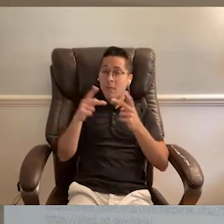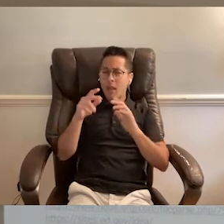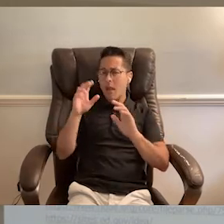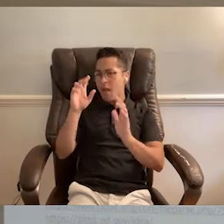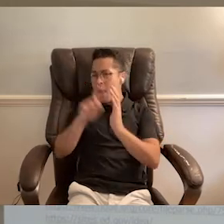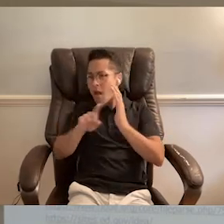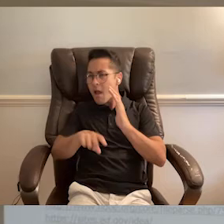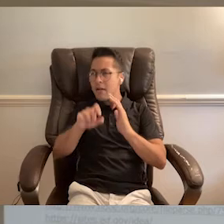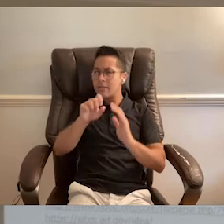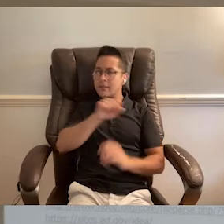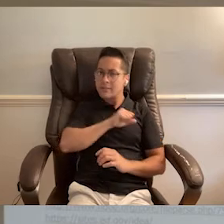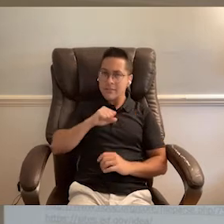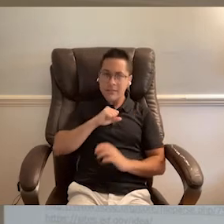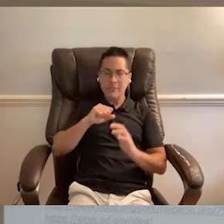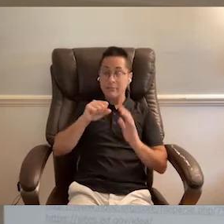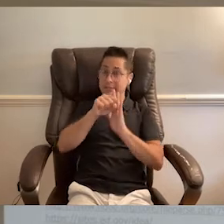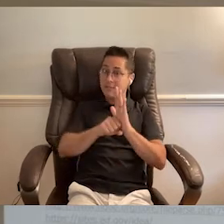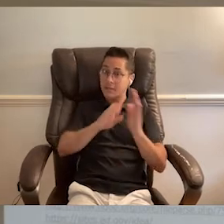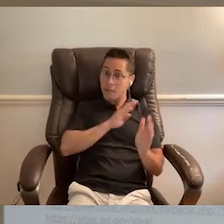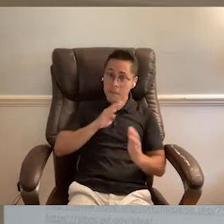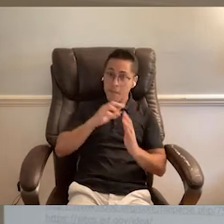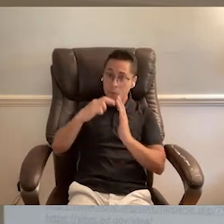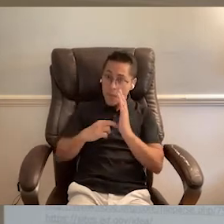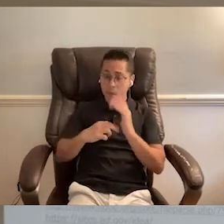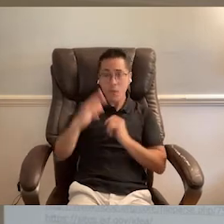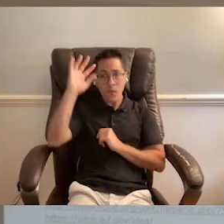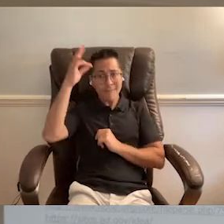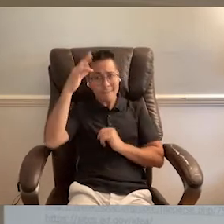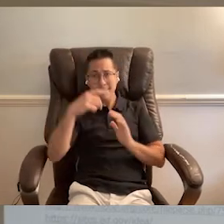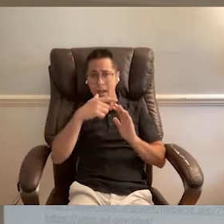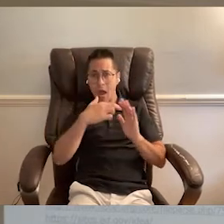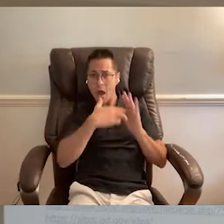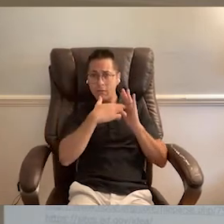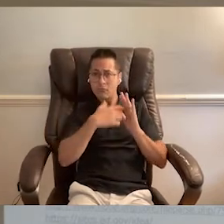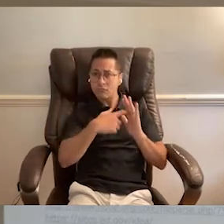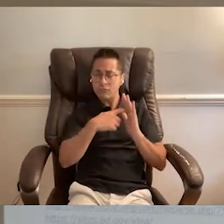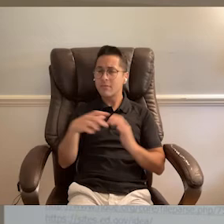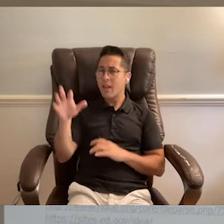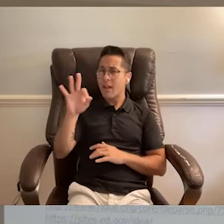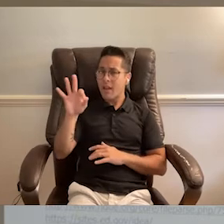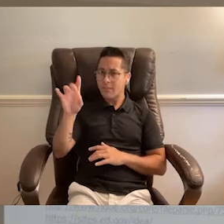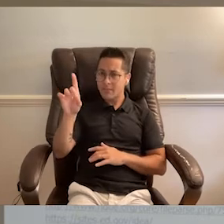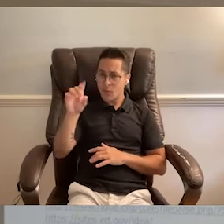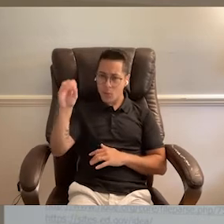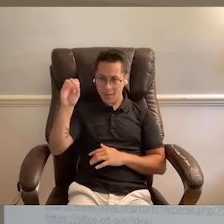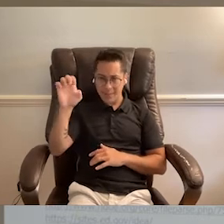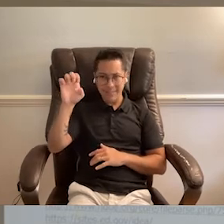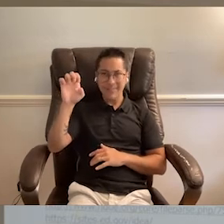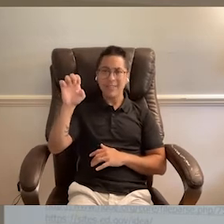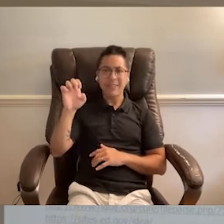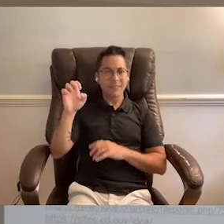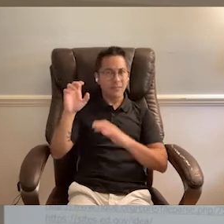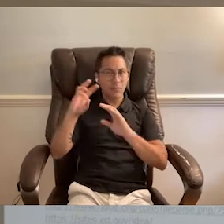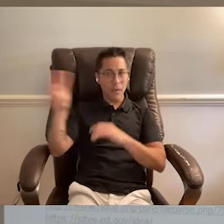federal regulations. So it's on the FDOE website. When I was director there, I got them to put